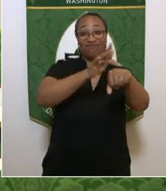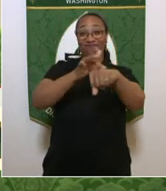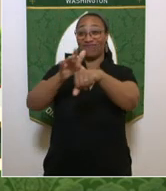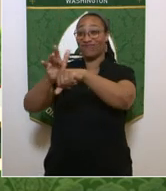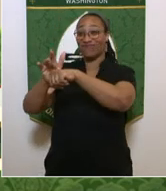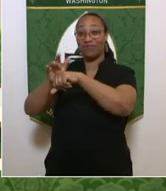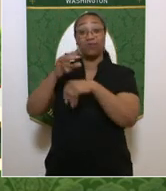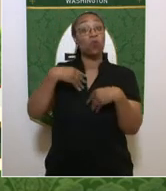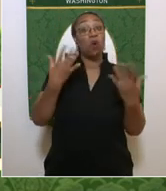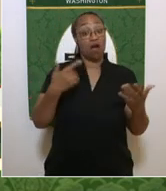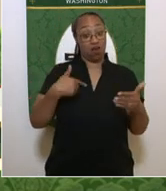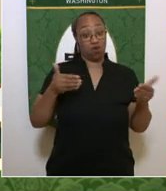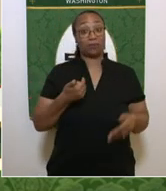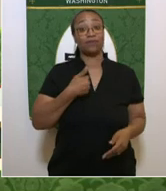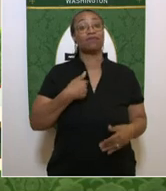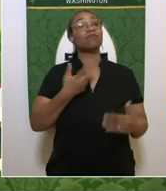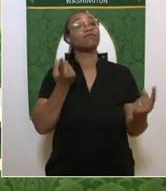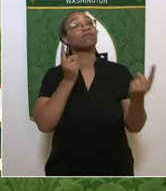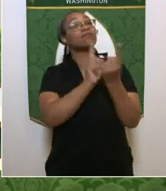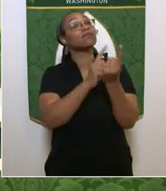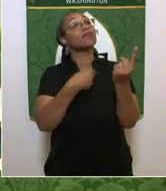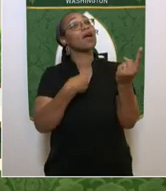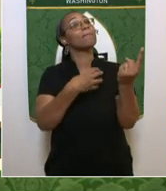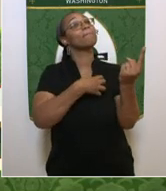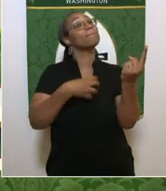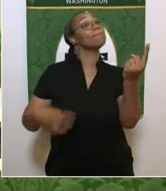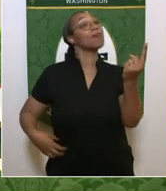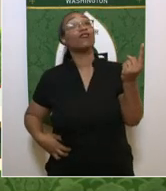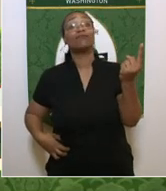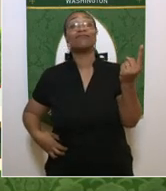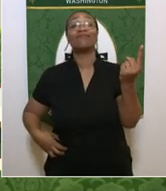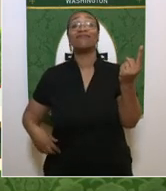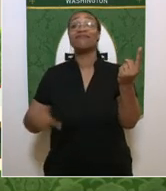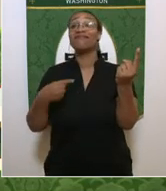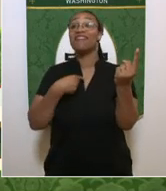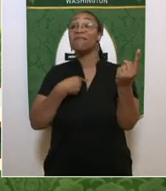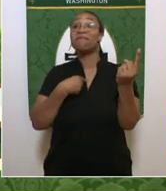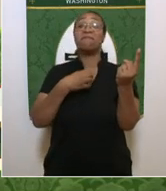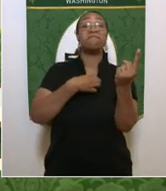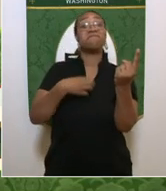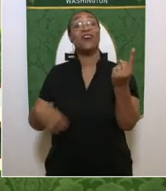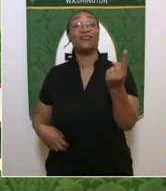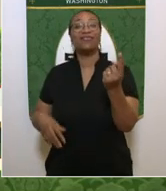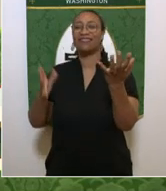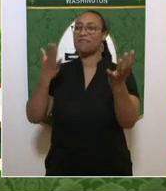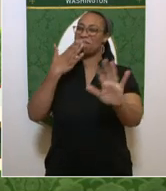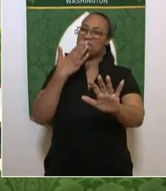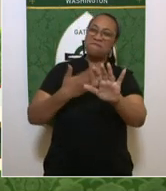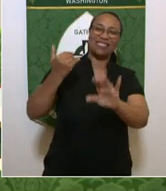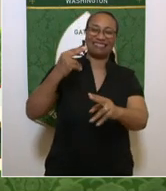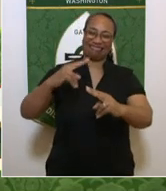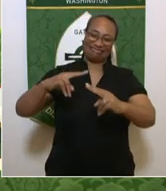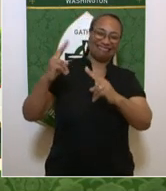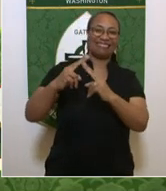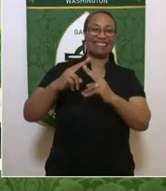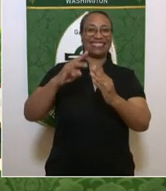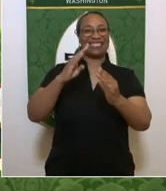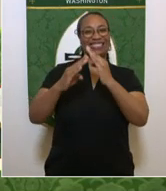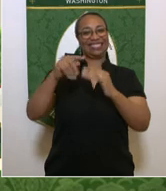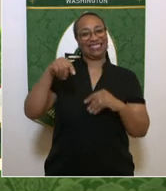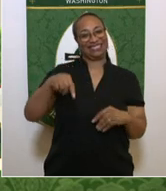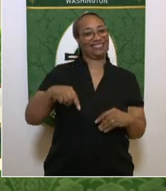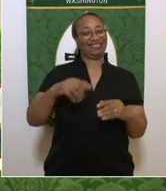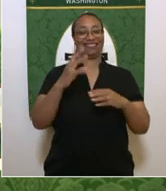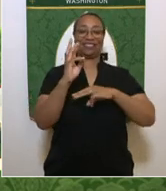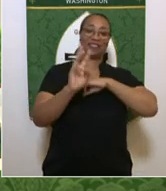capital, and we represent the finest of American ideals. And I